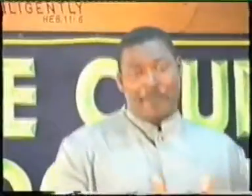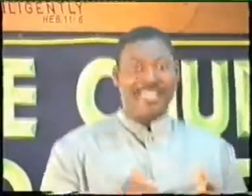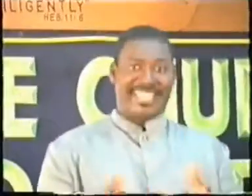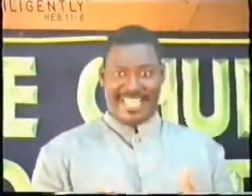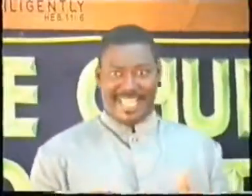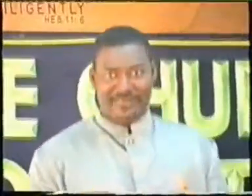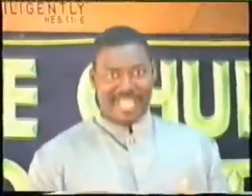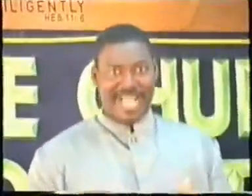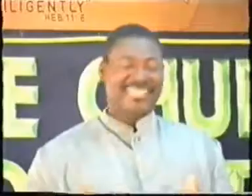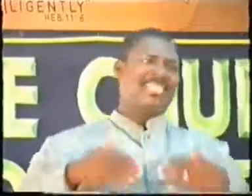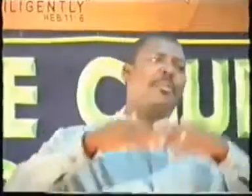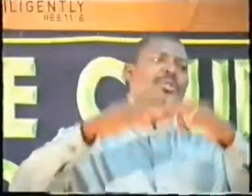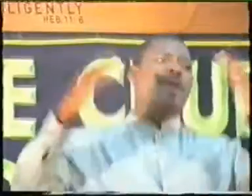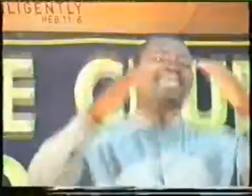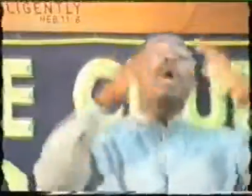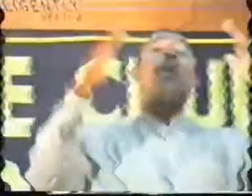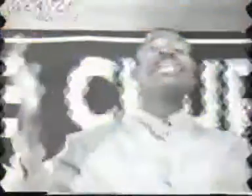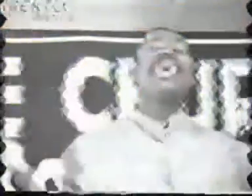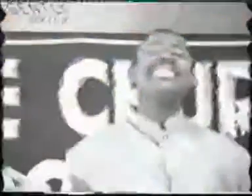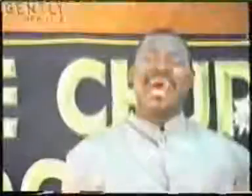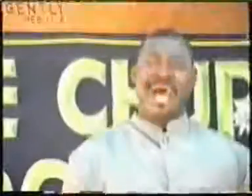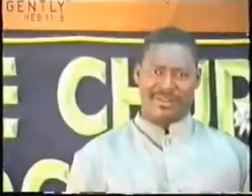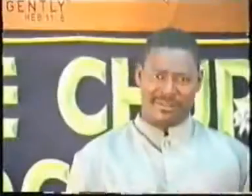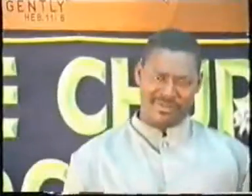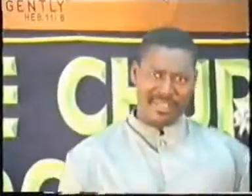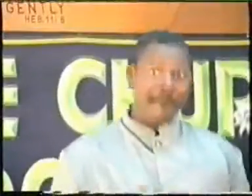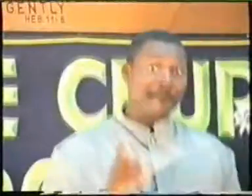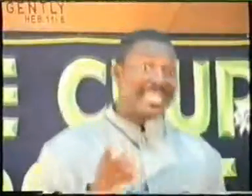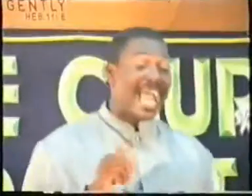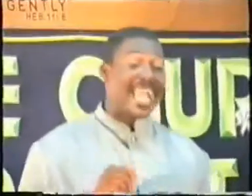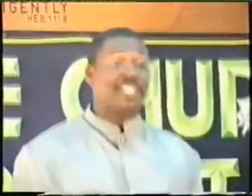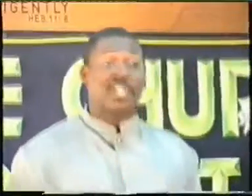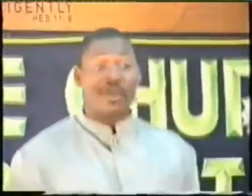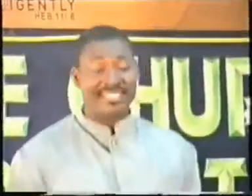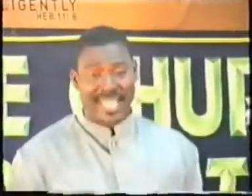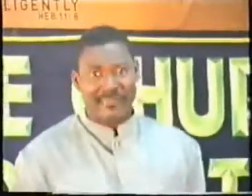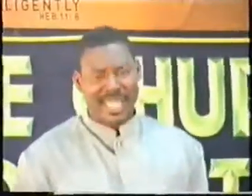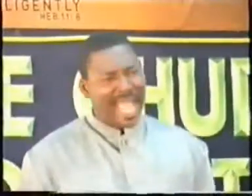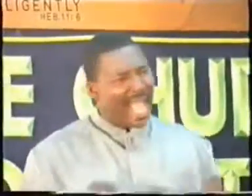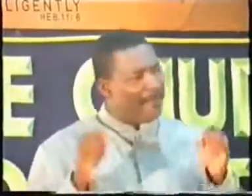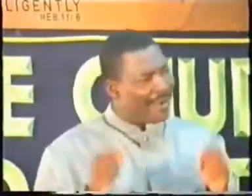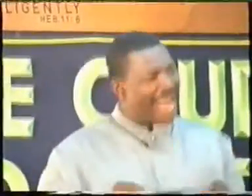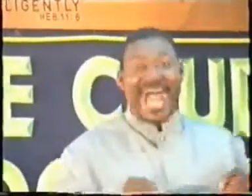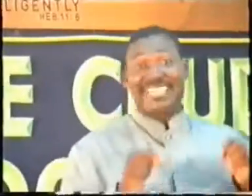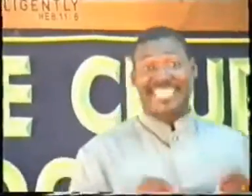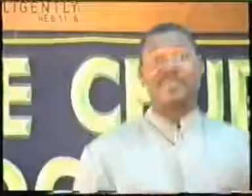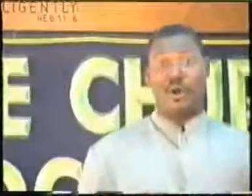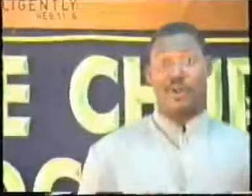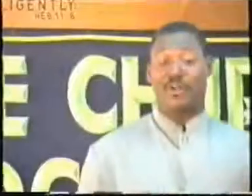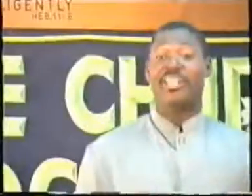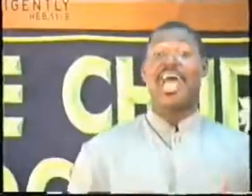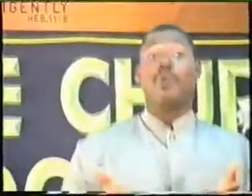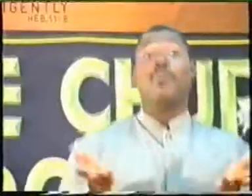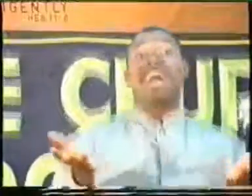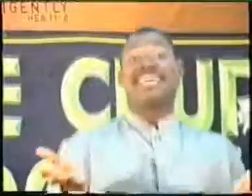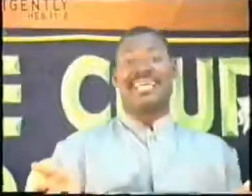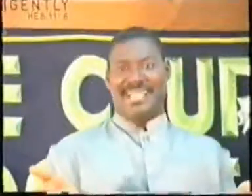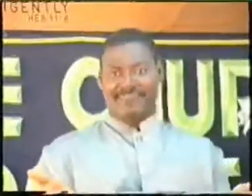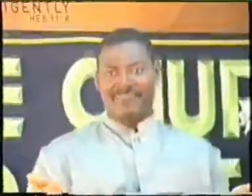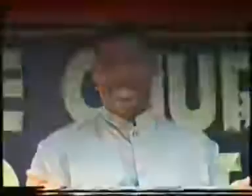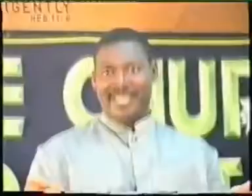catch Peter say. As I say omu toy and sika omunya yina no no. Peter, I catch that one say. Ebra na asasin o hono, na e